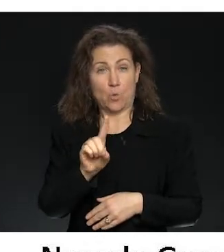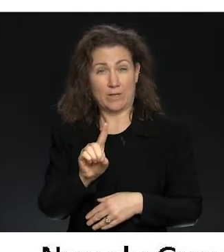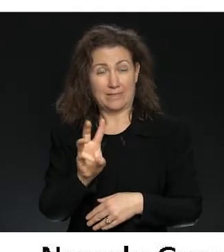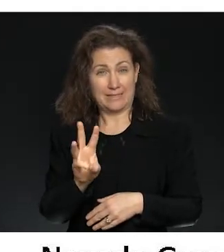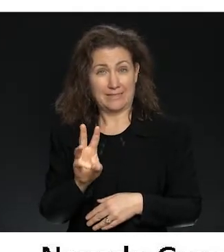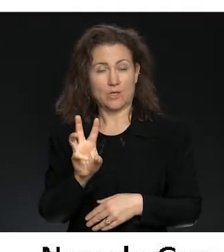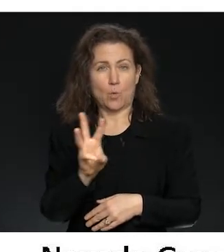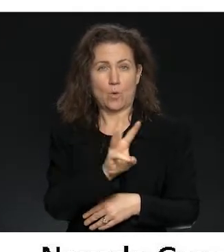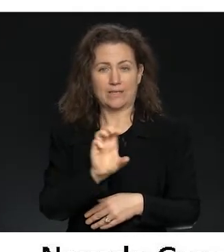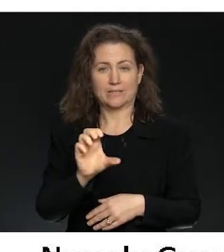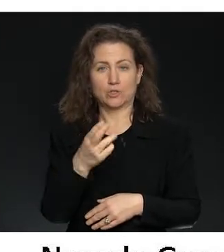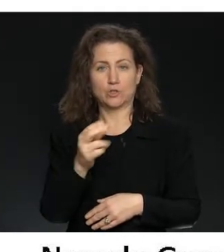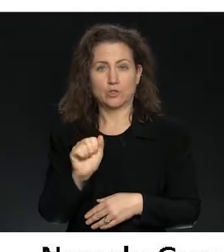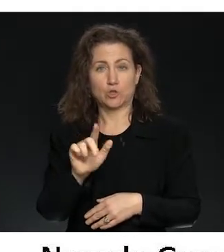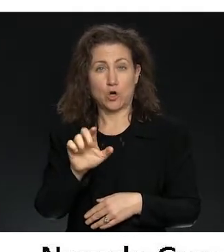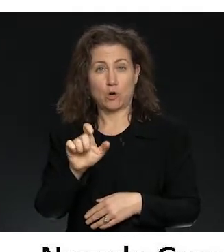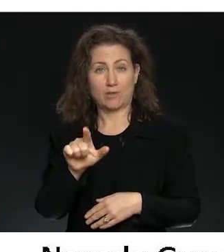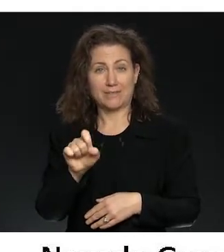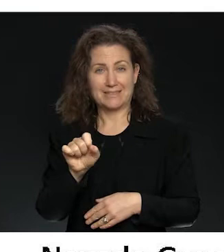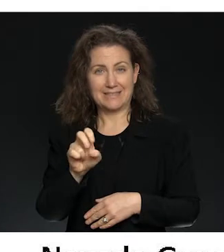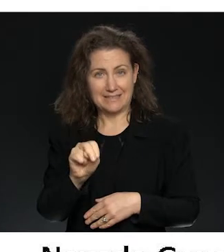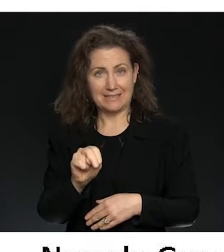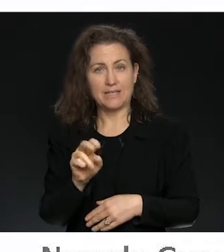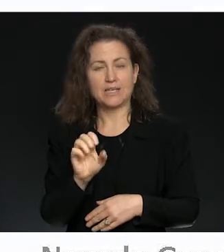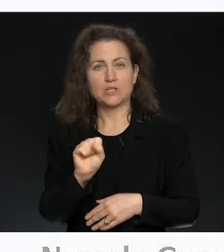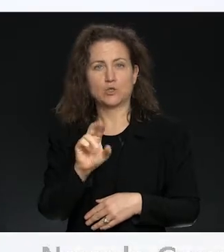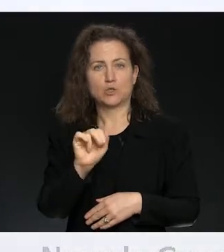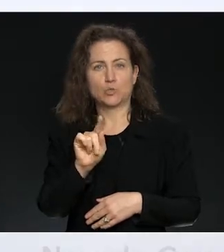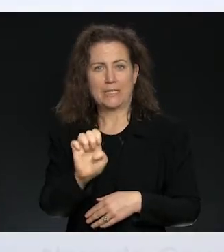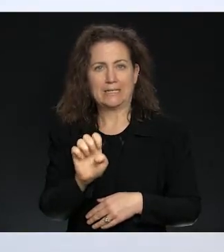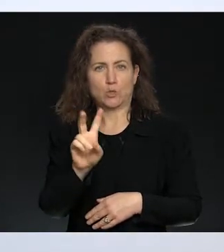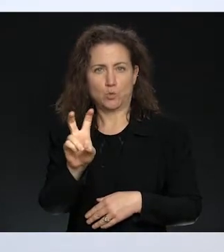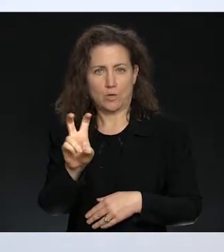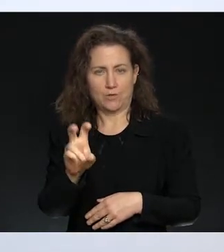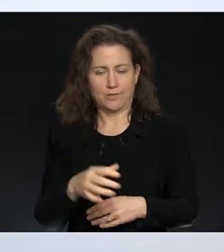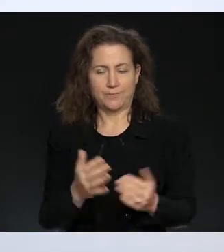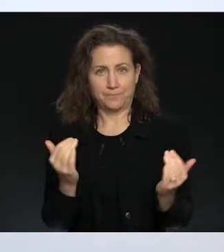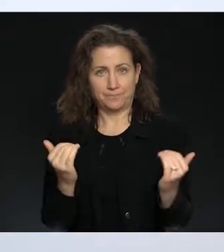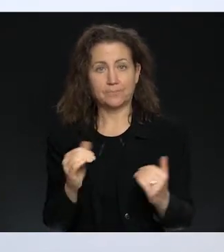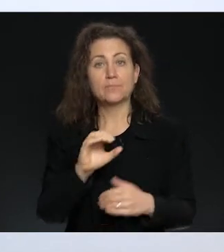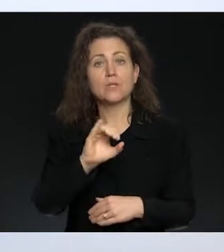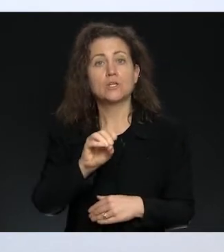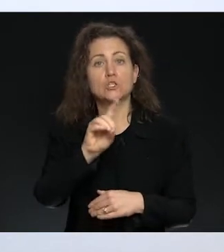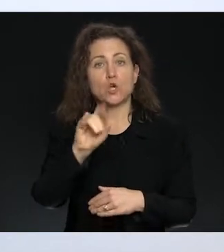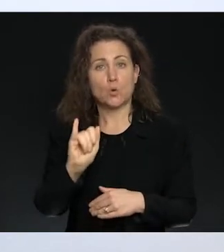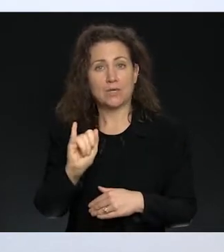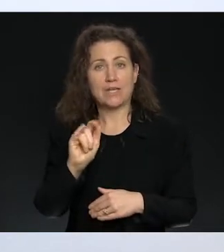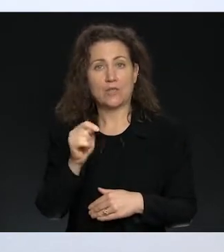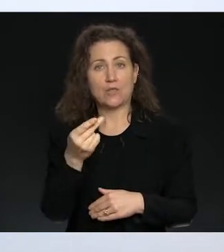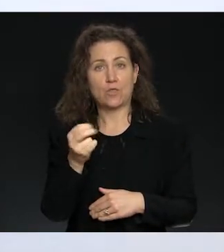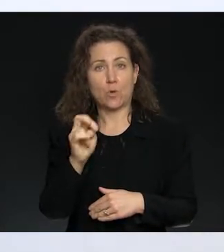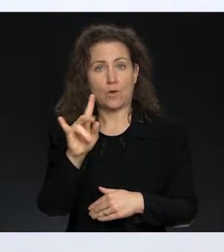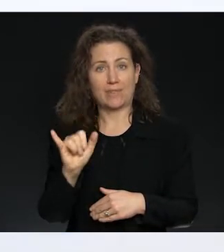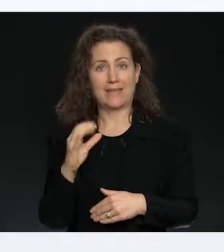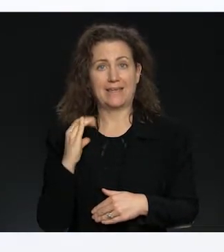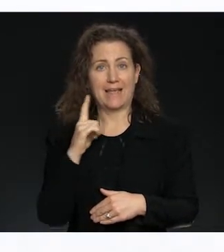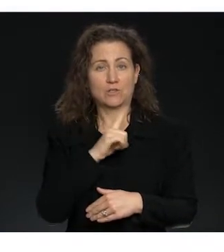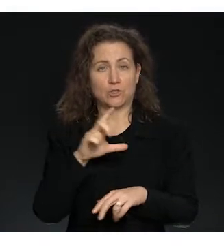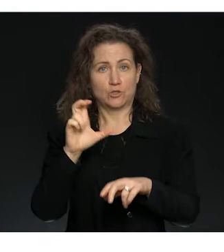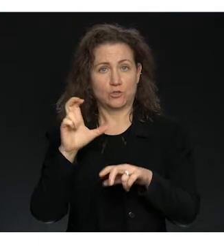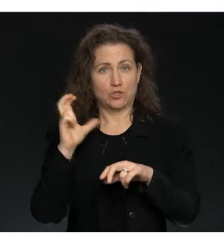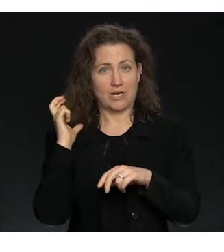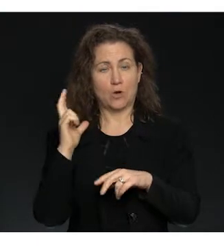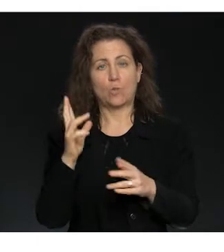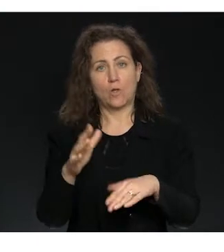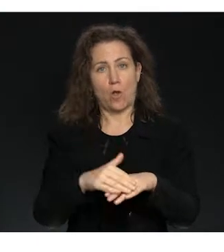West Charleston, Suite 200. Jody Thornley, Council Chair, will call the meeting to order at approximately